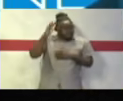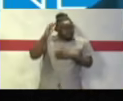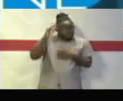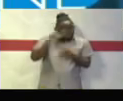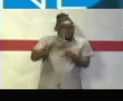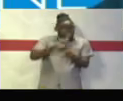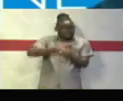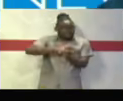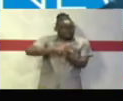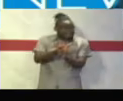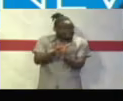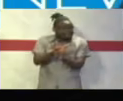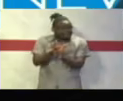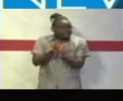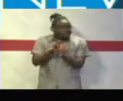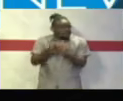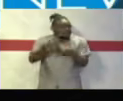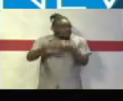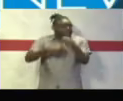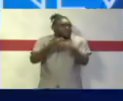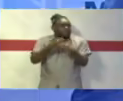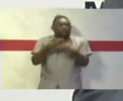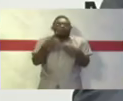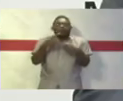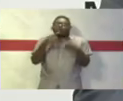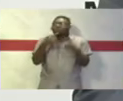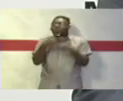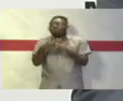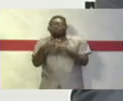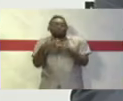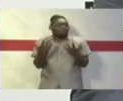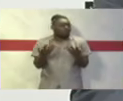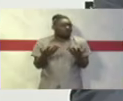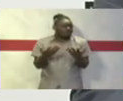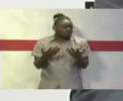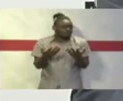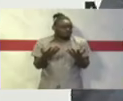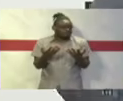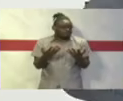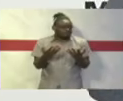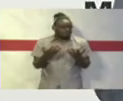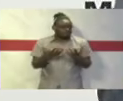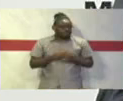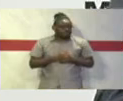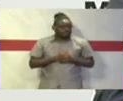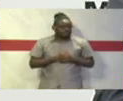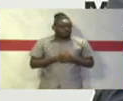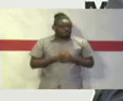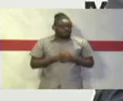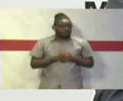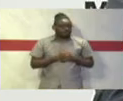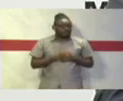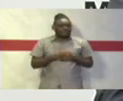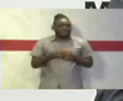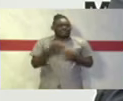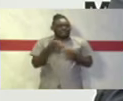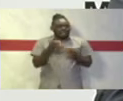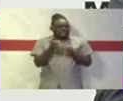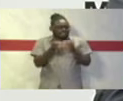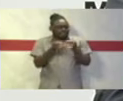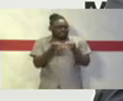positive? Thank you very much. Okay, thanks, Brian. So just in terms of the way the process goes, so you have a positive